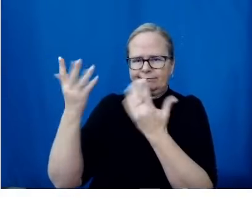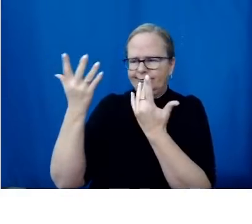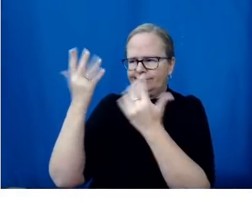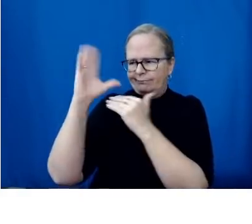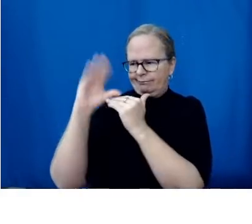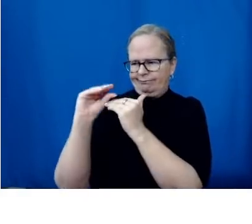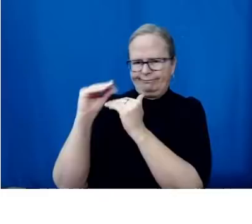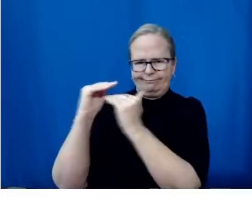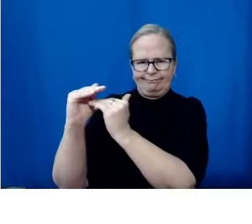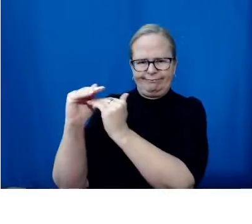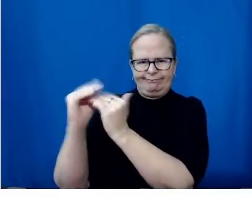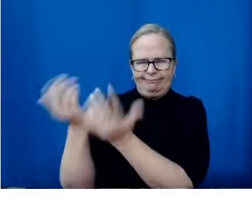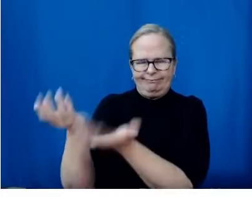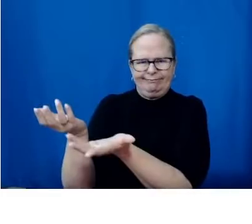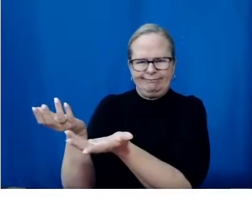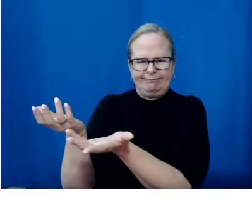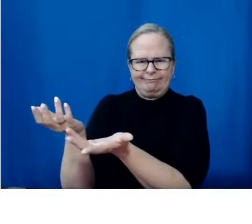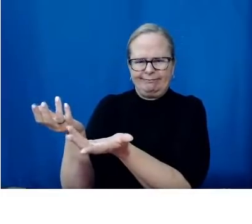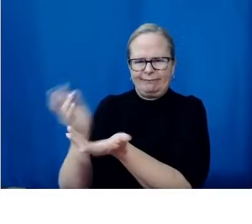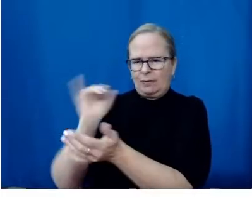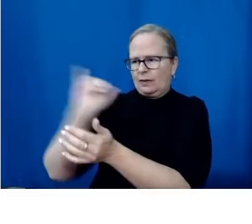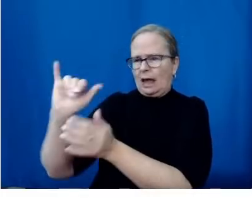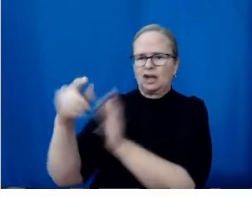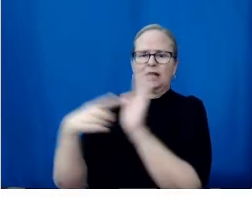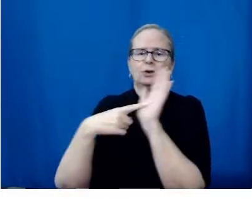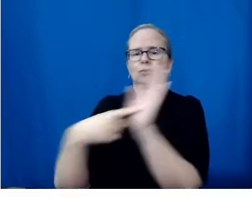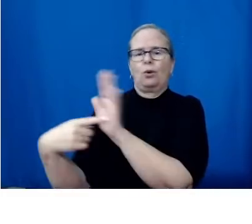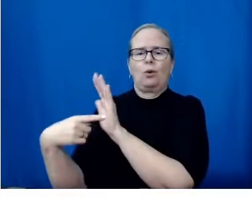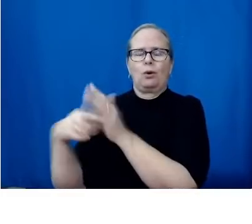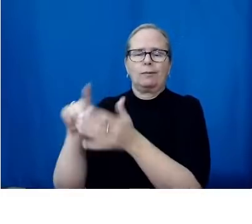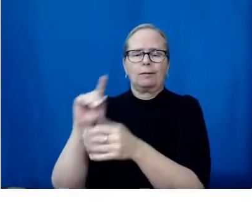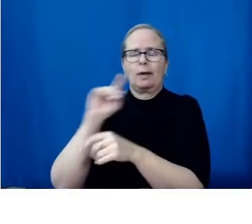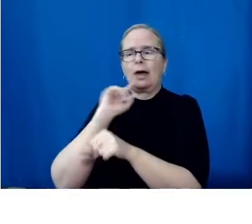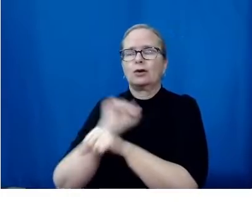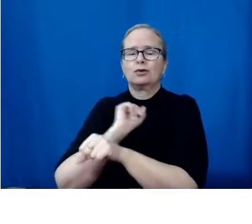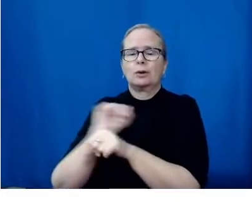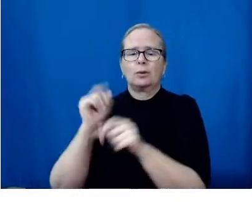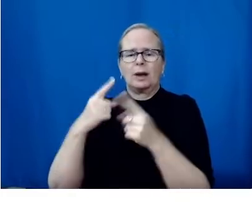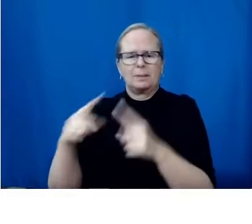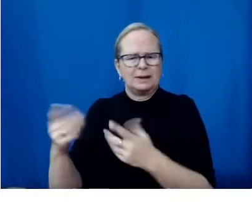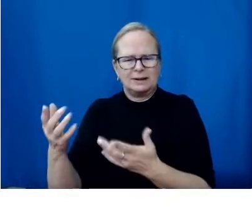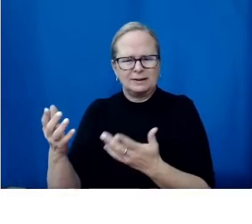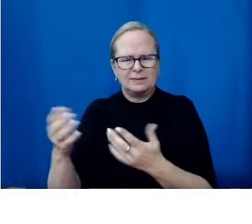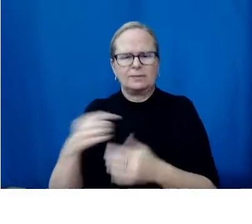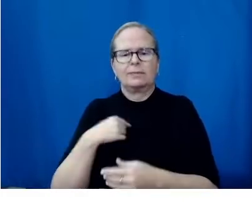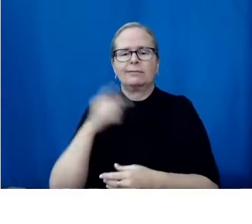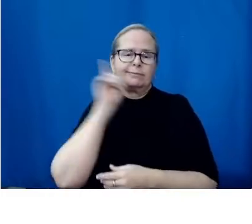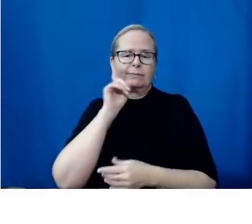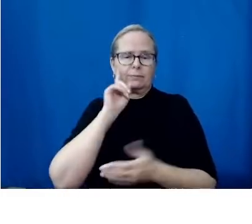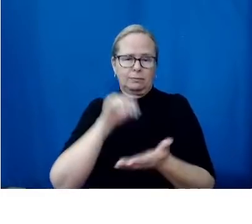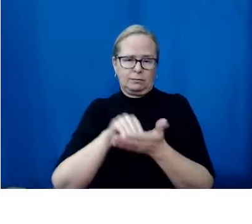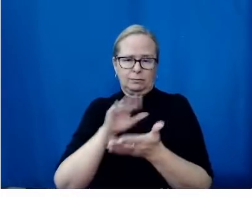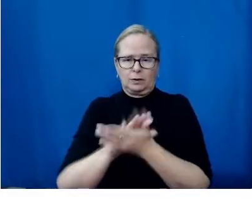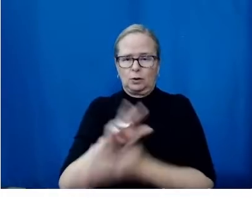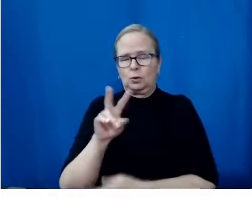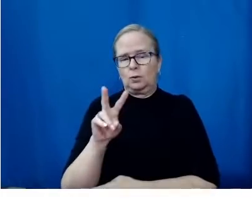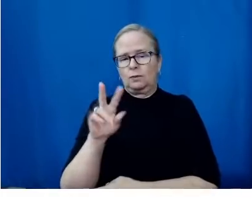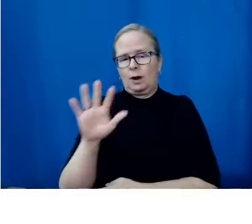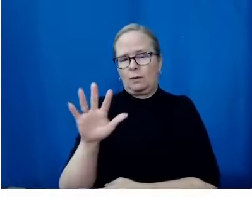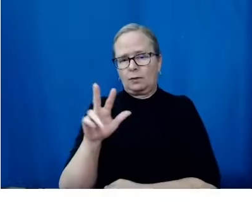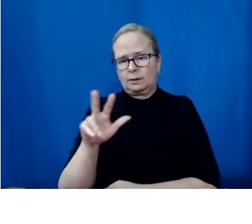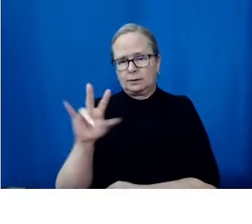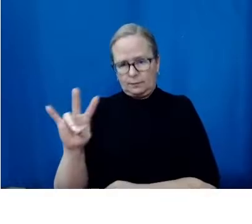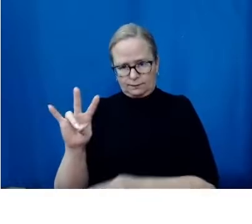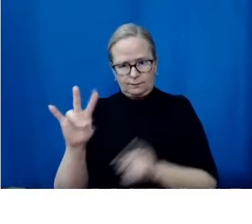don't think it bears any relationship to what's happening on the ground. So. But for the record, it's 2537